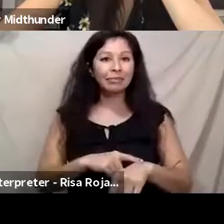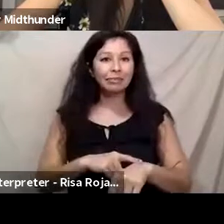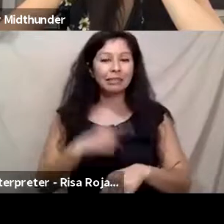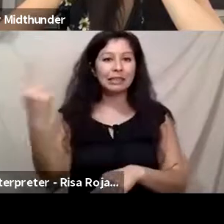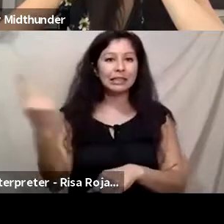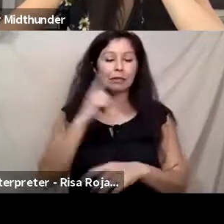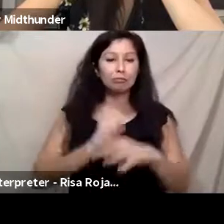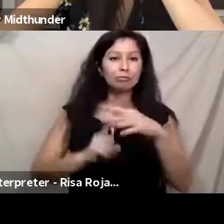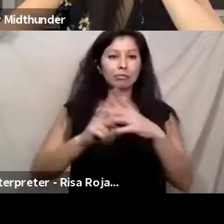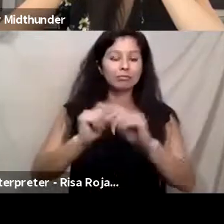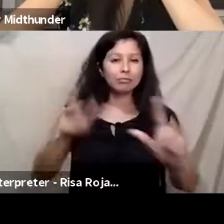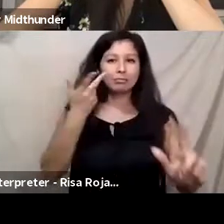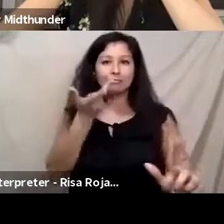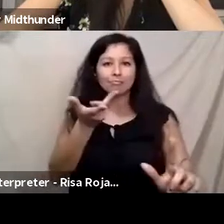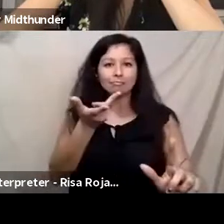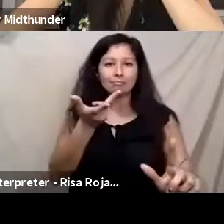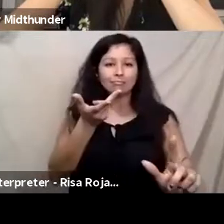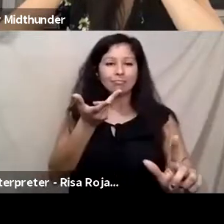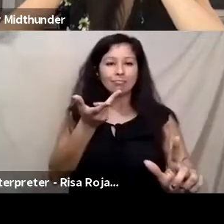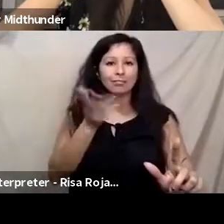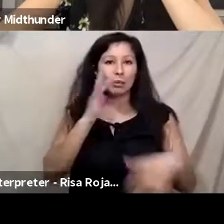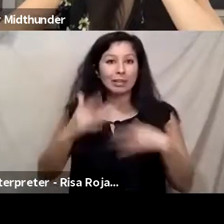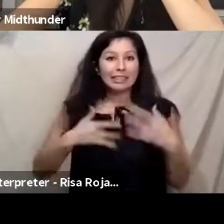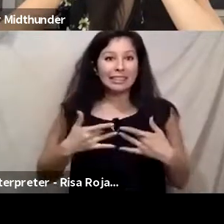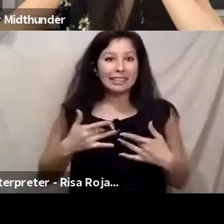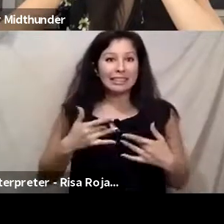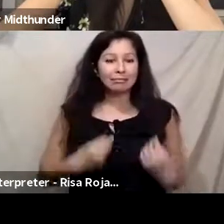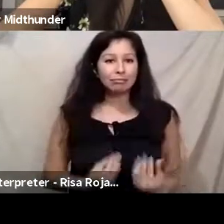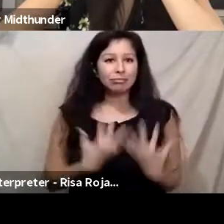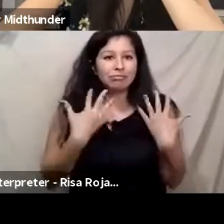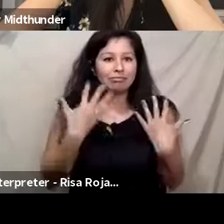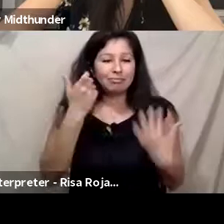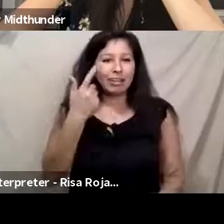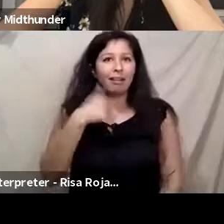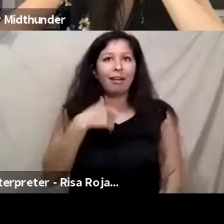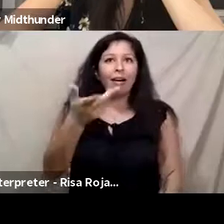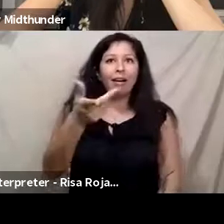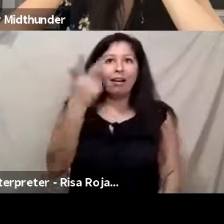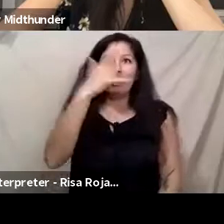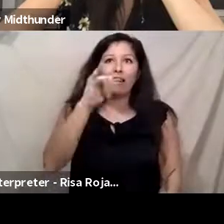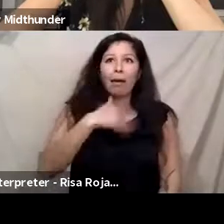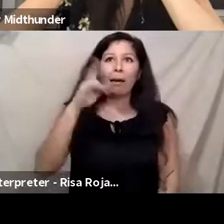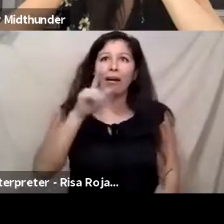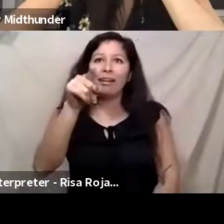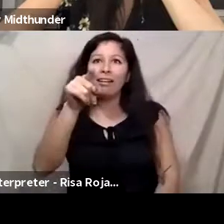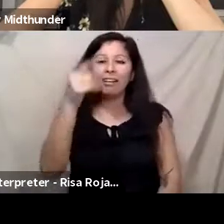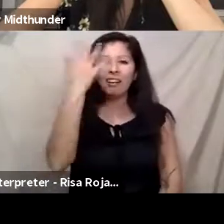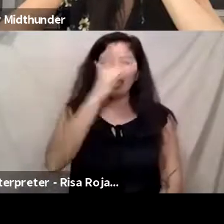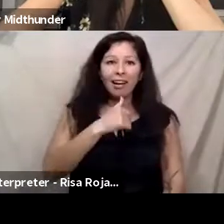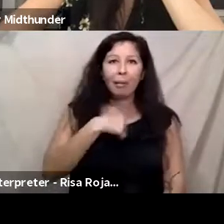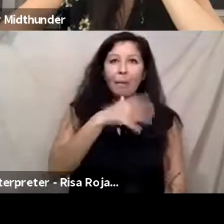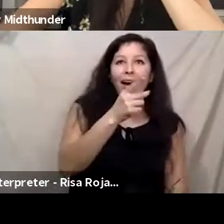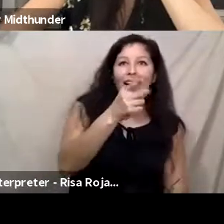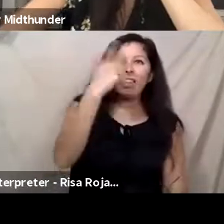somebody who popped up on screen, and it would be super exciting and electric, because you thought, my goodness, they look like my uncle, they look like my